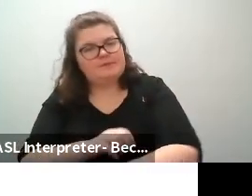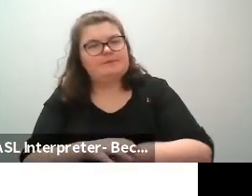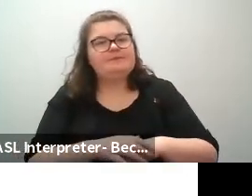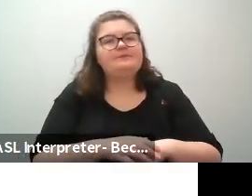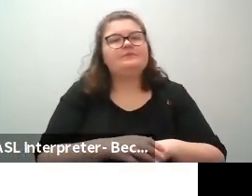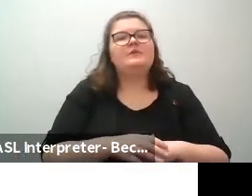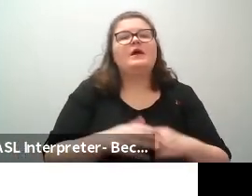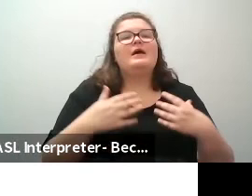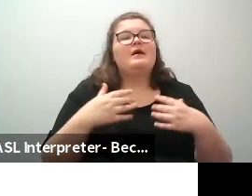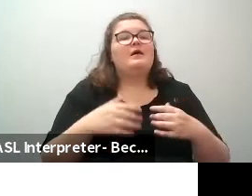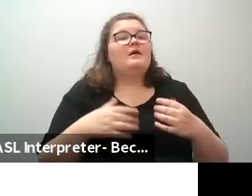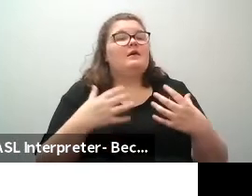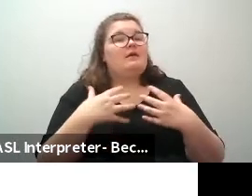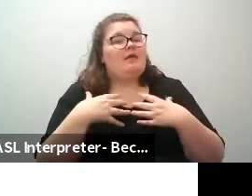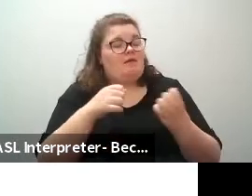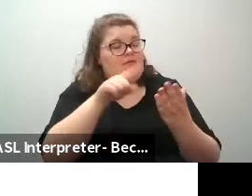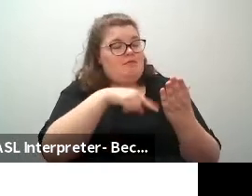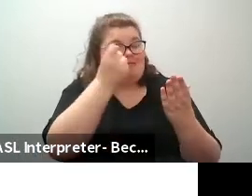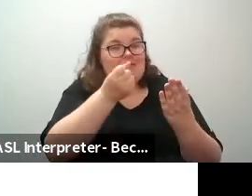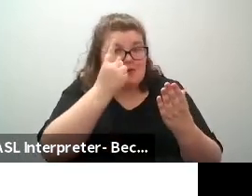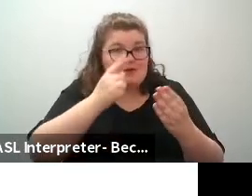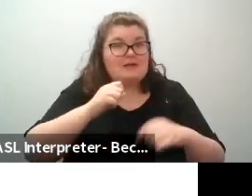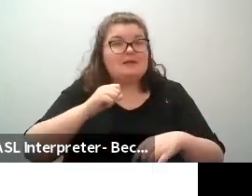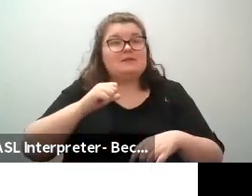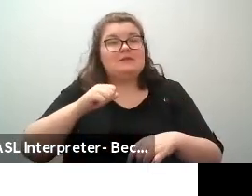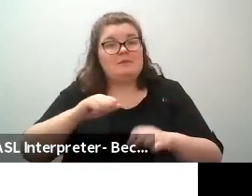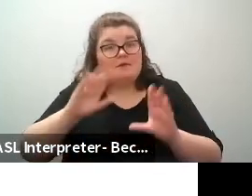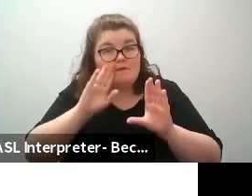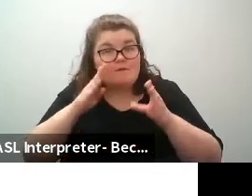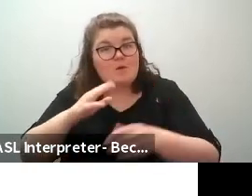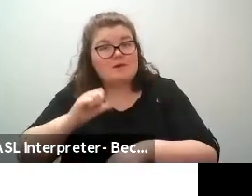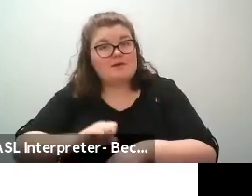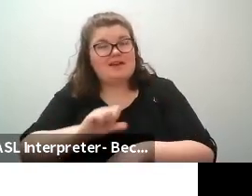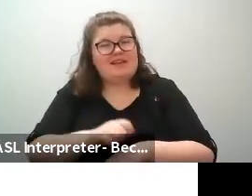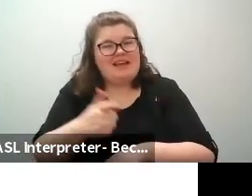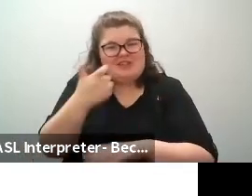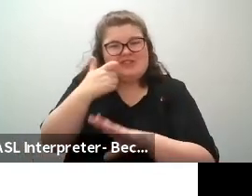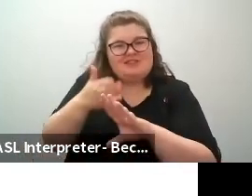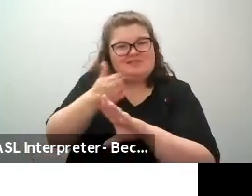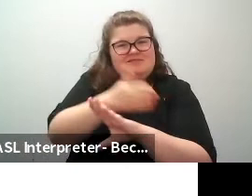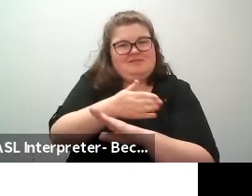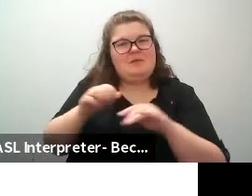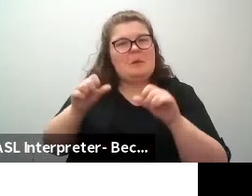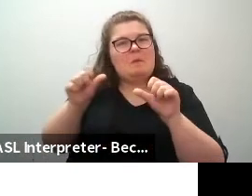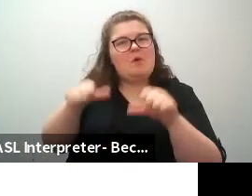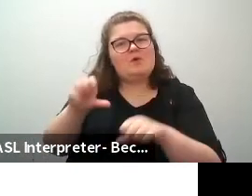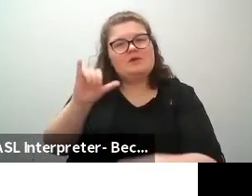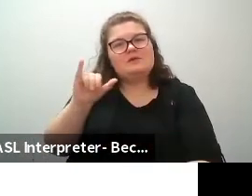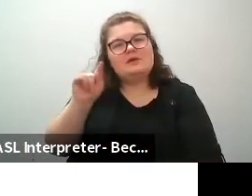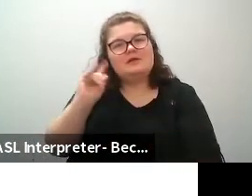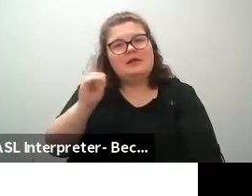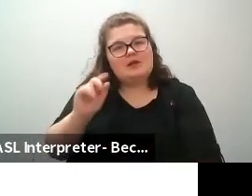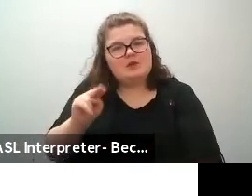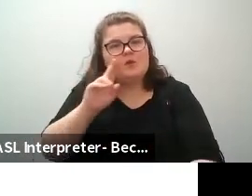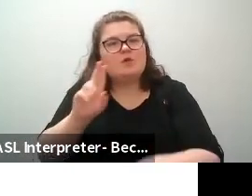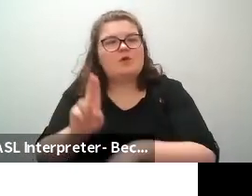asthma education was described in detail in that last article that I showed. But what we did was we used